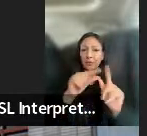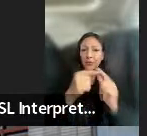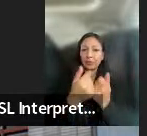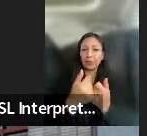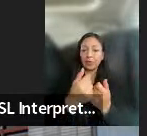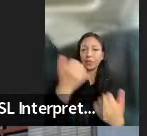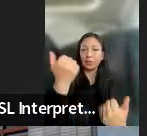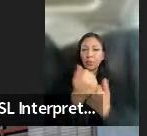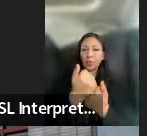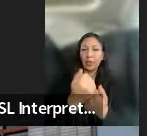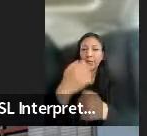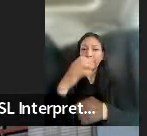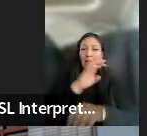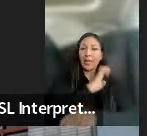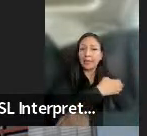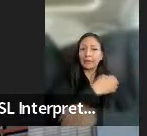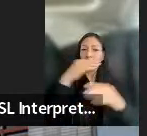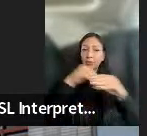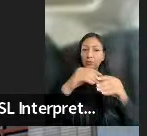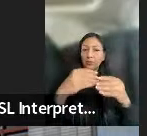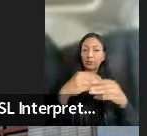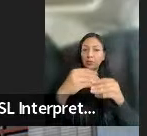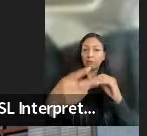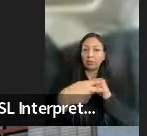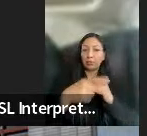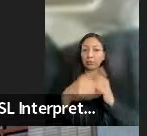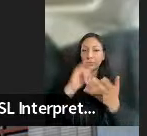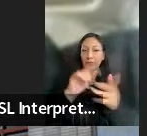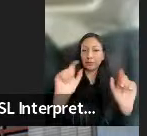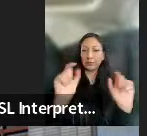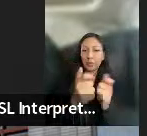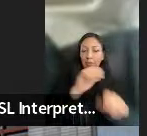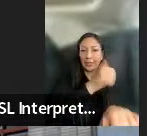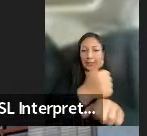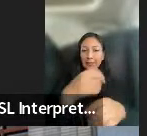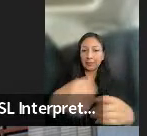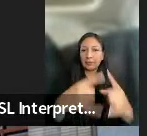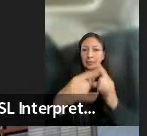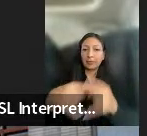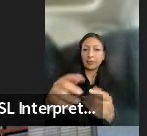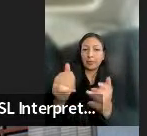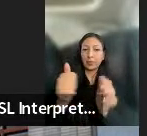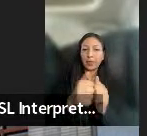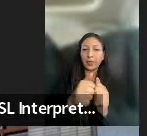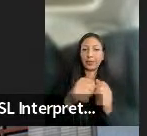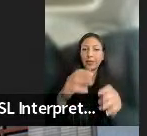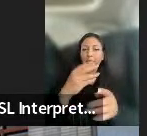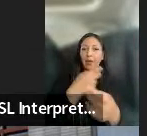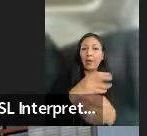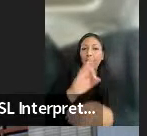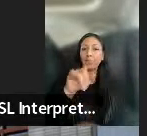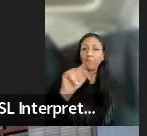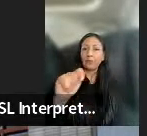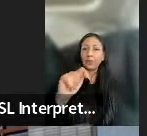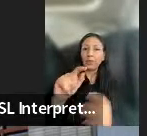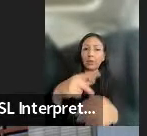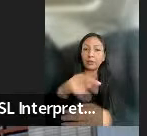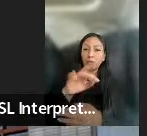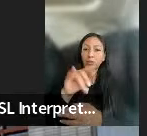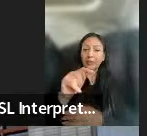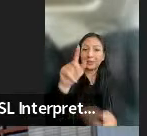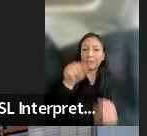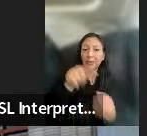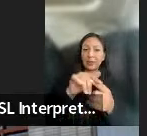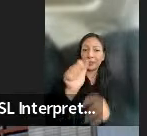storage. The way that this would break down is that smaller installations with footprints smaller than 10,000 square feet would be considered use